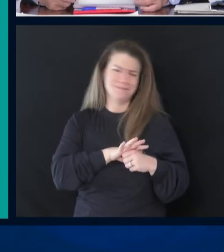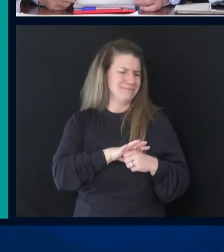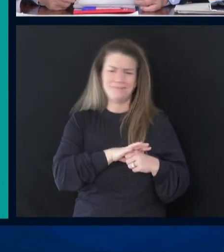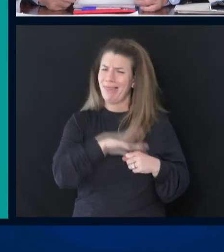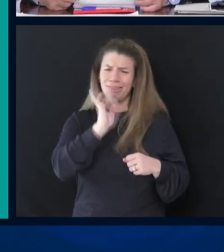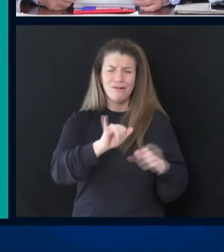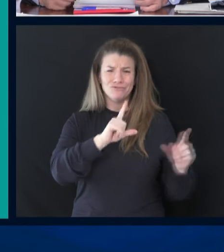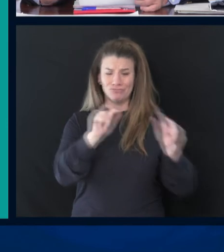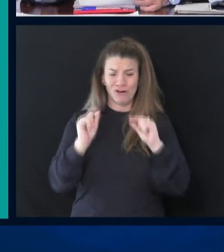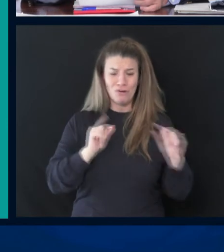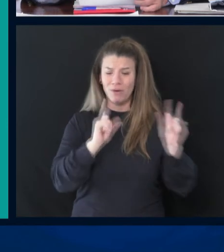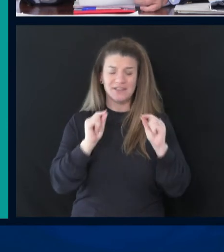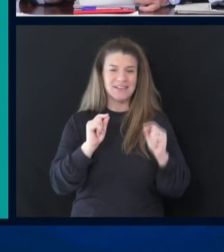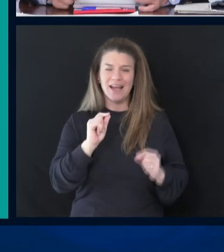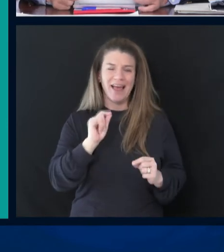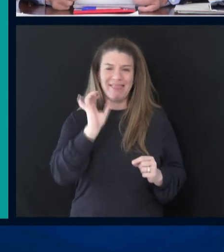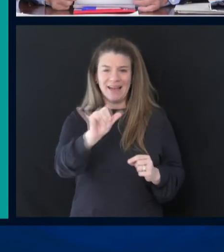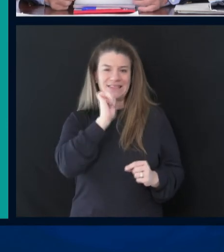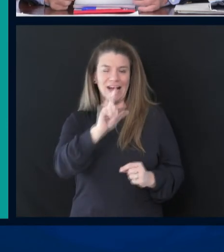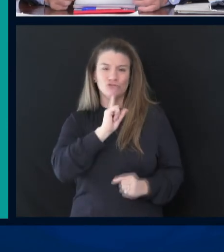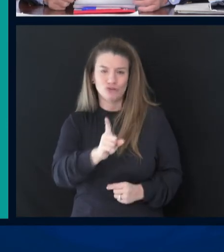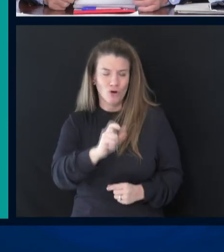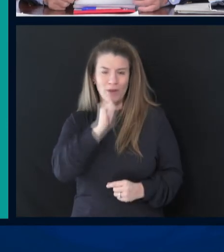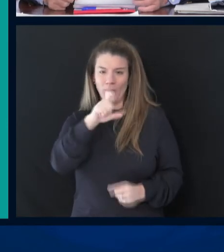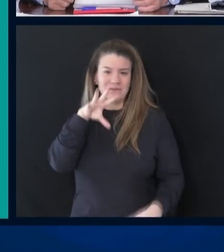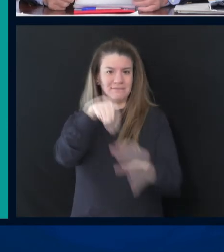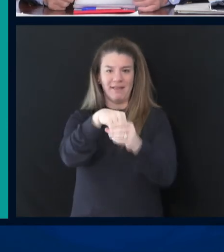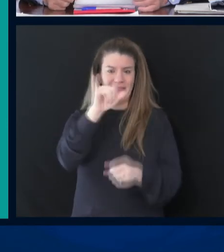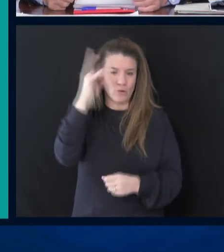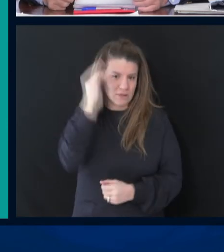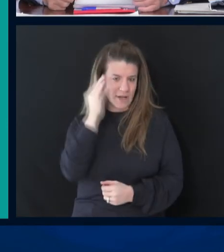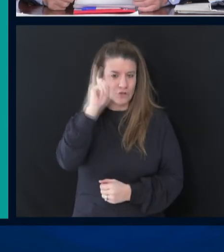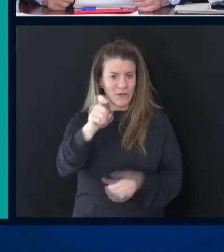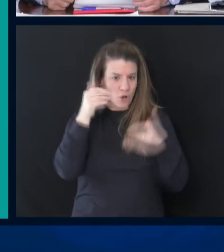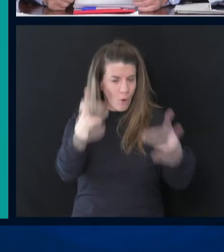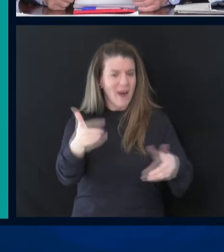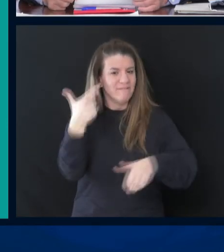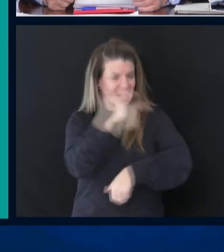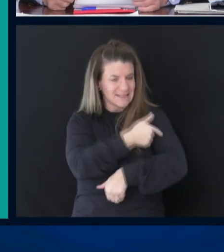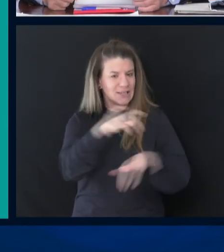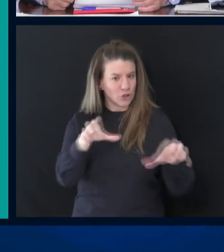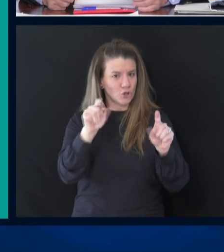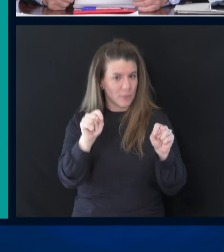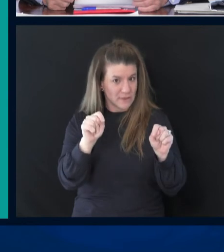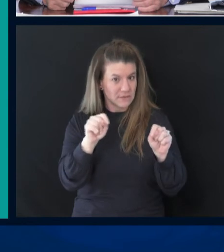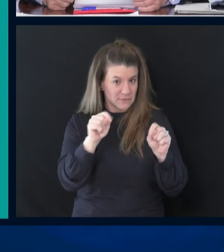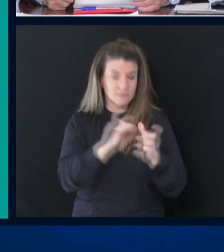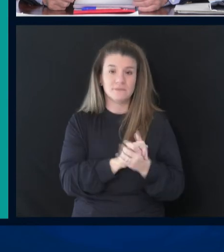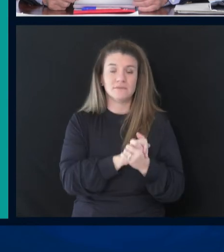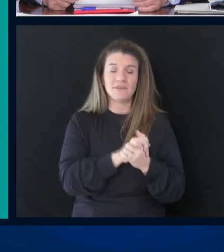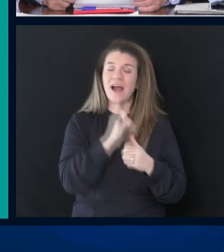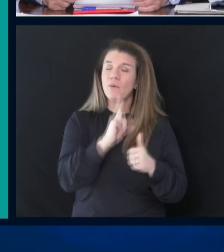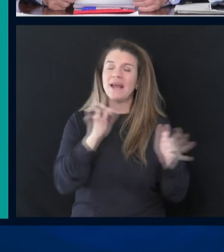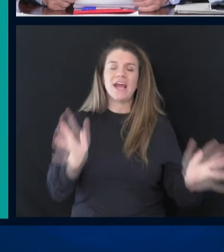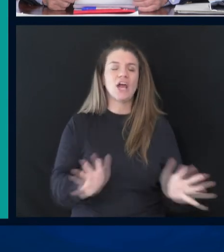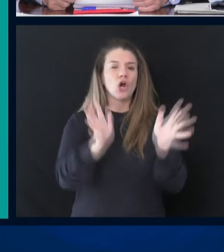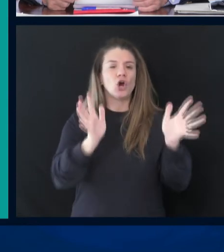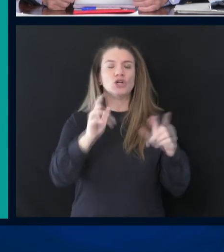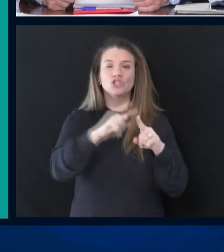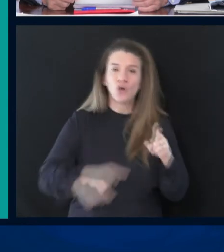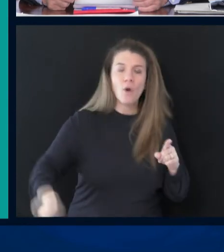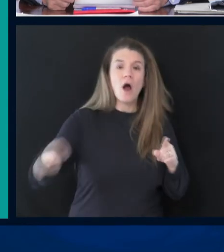to not think about at all. You need to get your vaccine. And so I encourage everyone